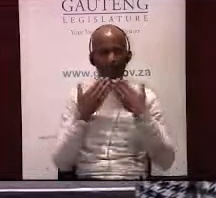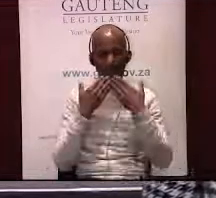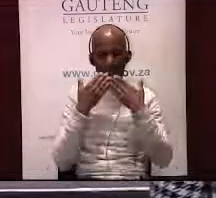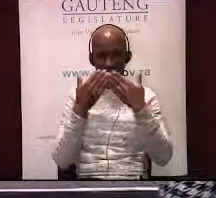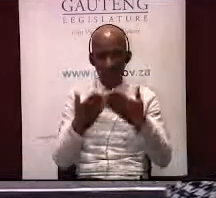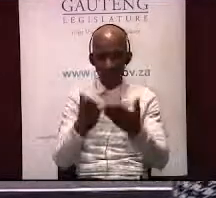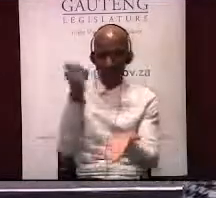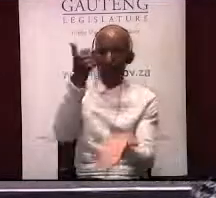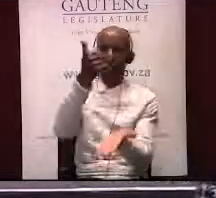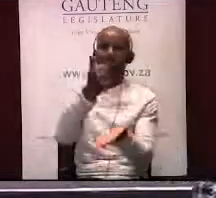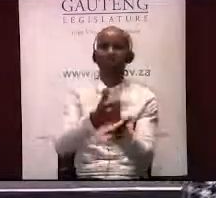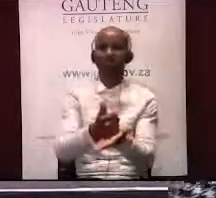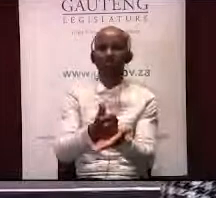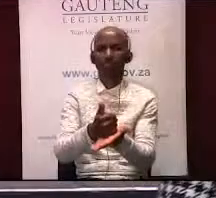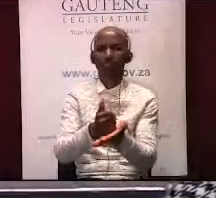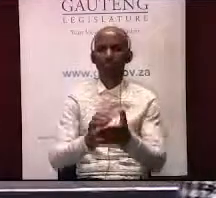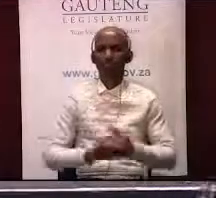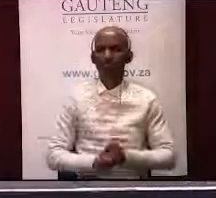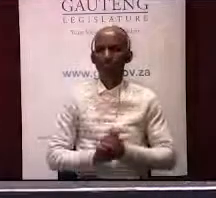You may be seated.